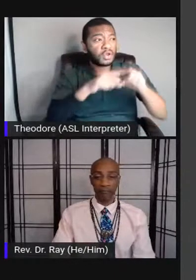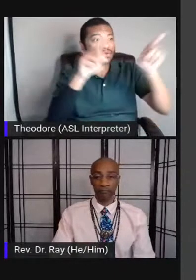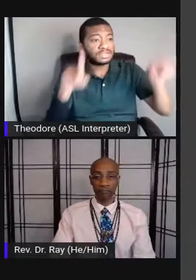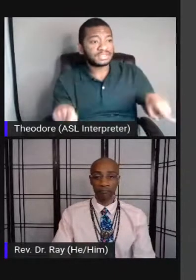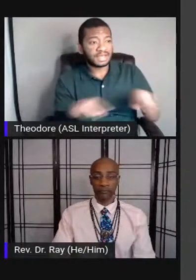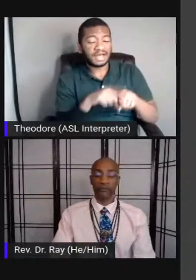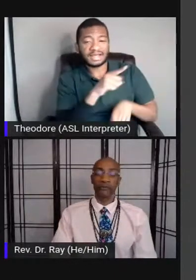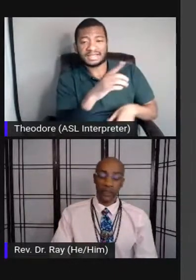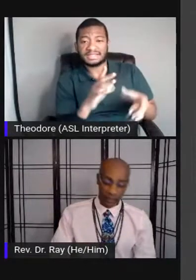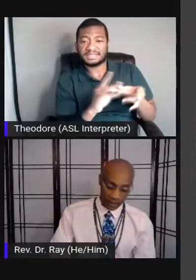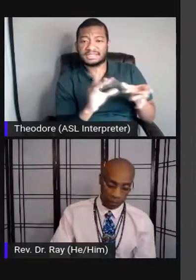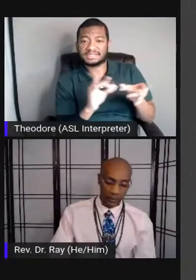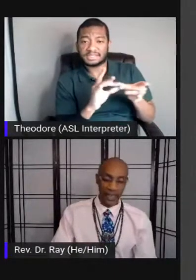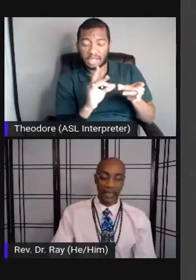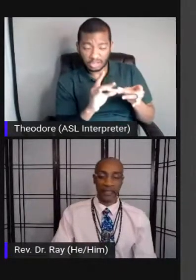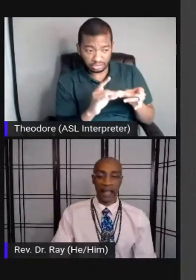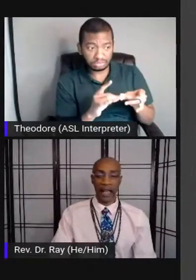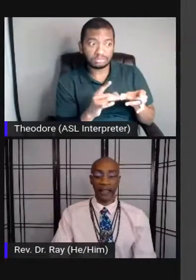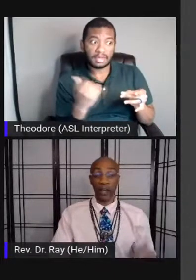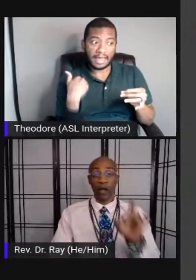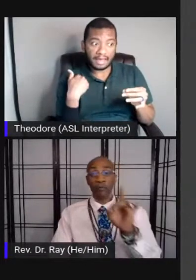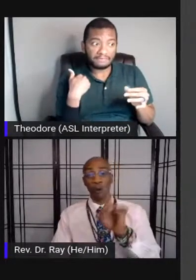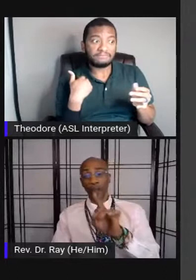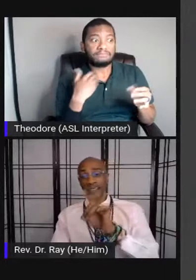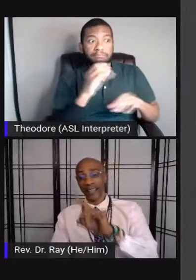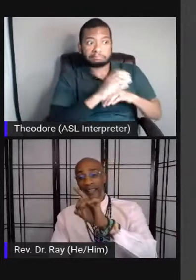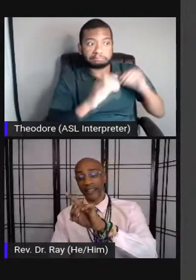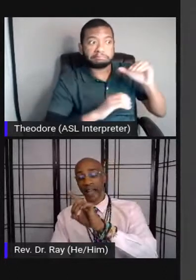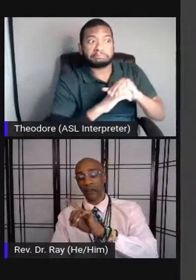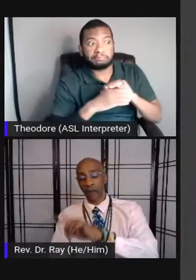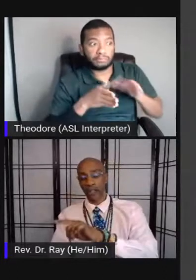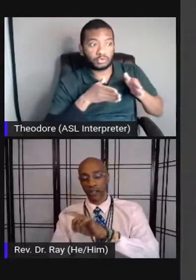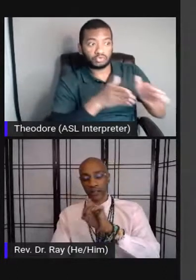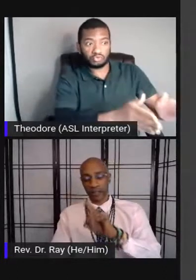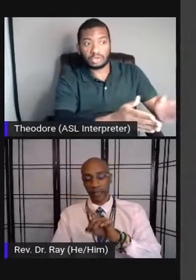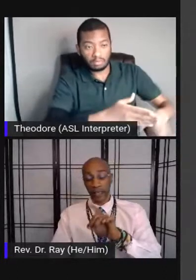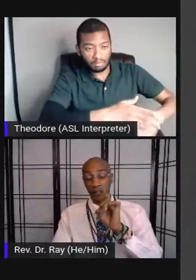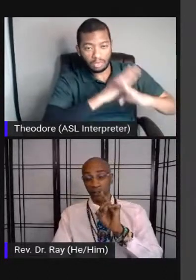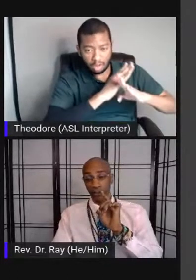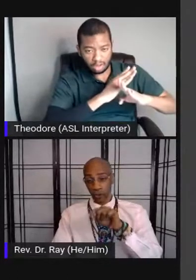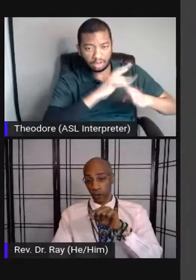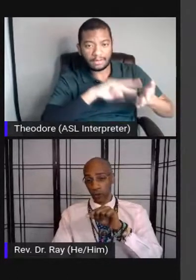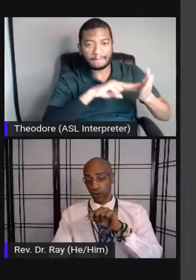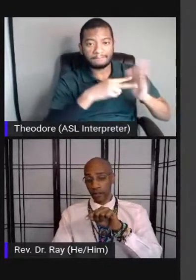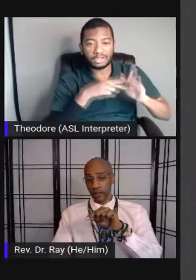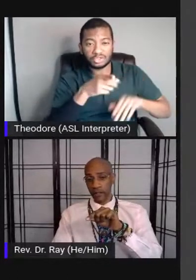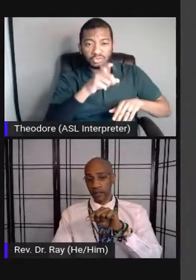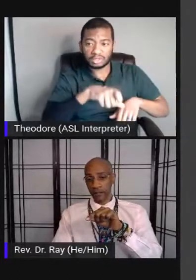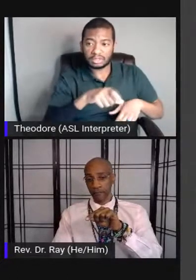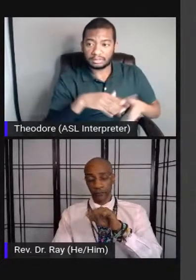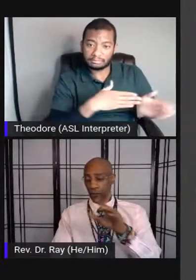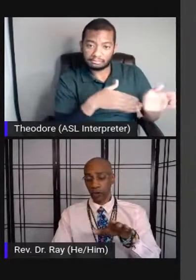lie. It's simply a sign pointing the direction to say, do you want to address